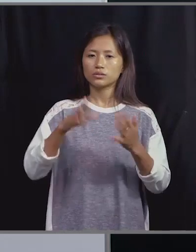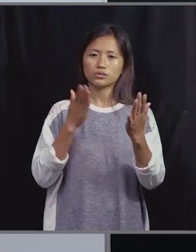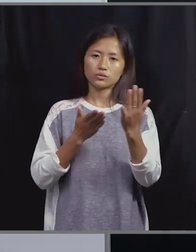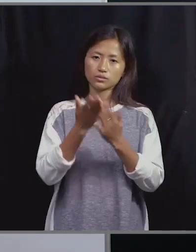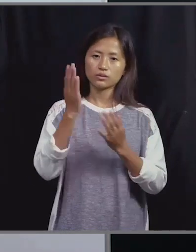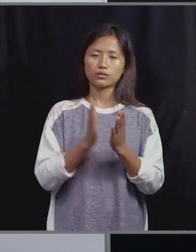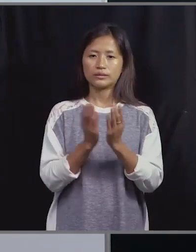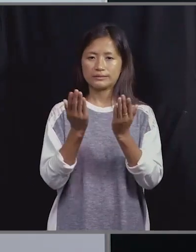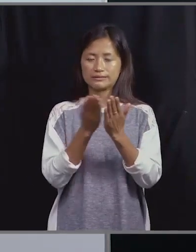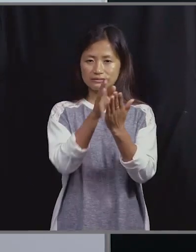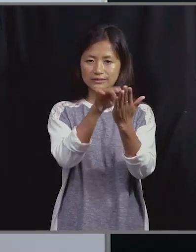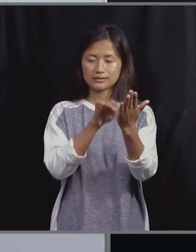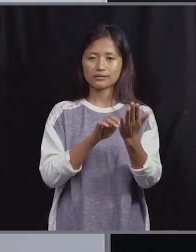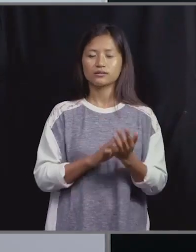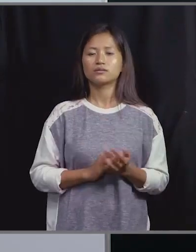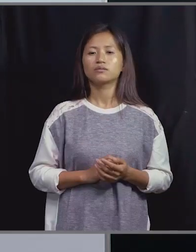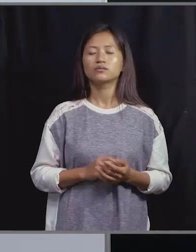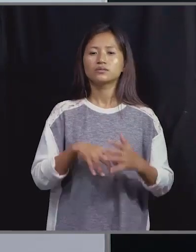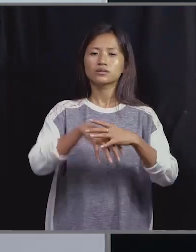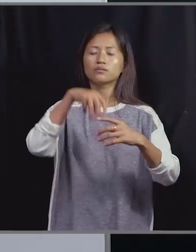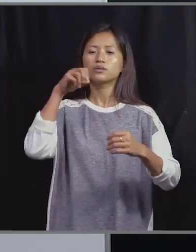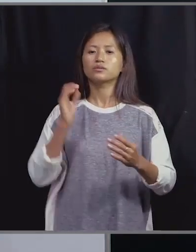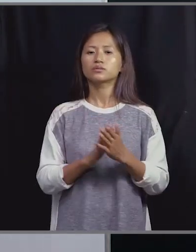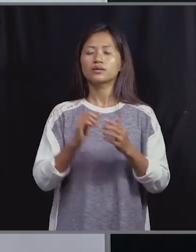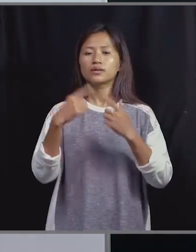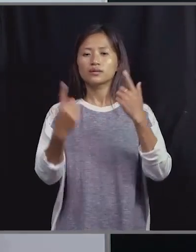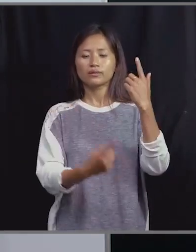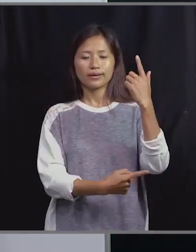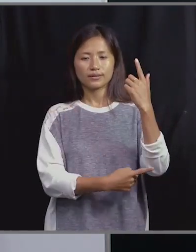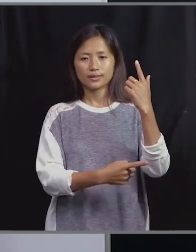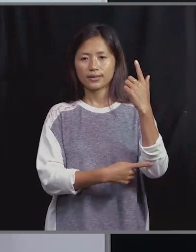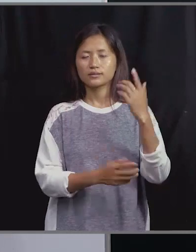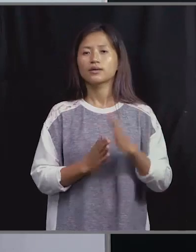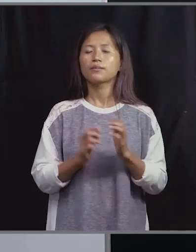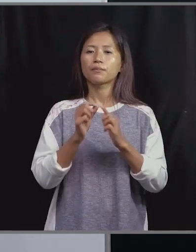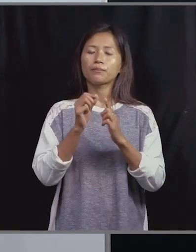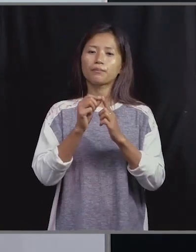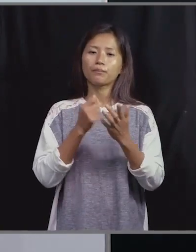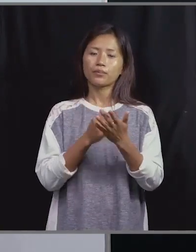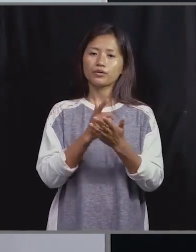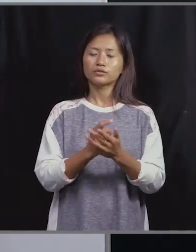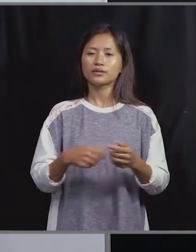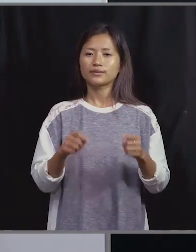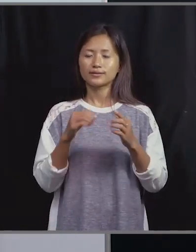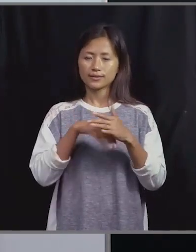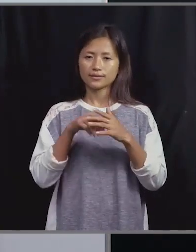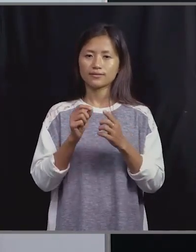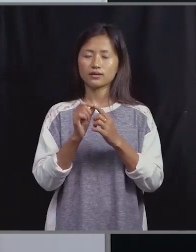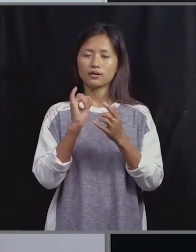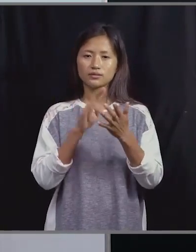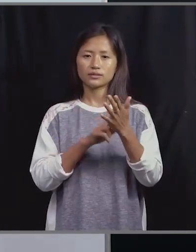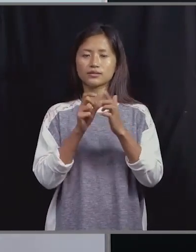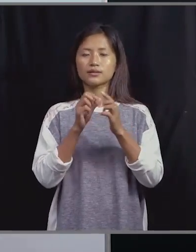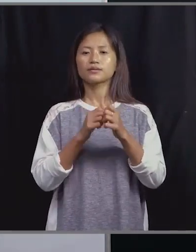detailed study and after inquiring everything, they come out with a conclusion that poverty and indebtedness of the